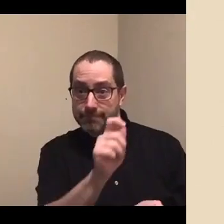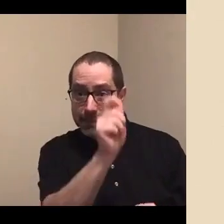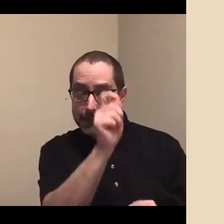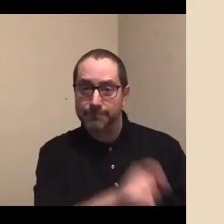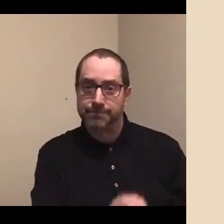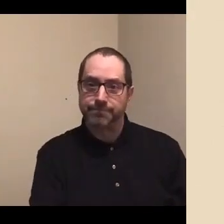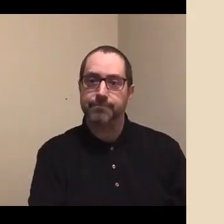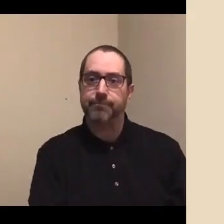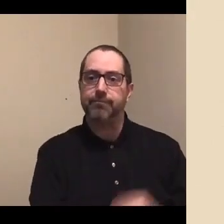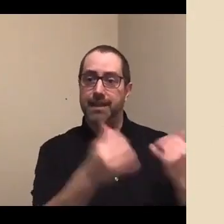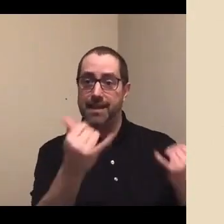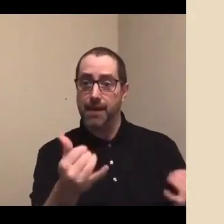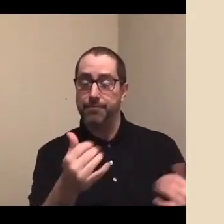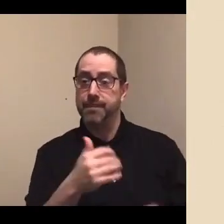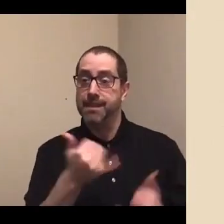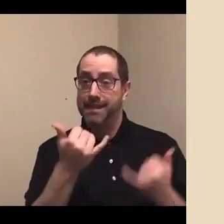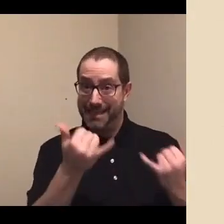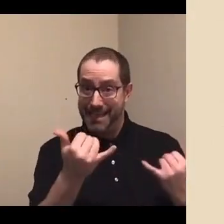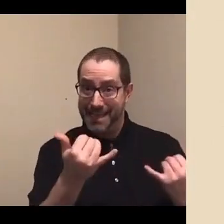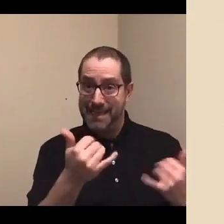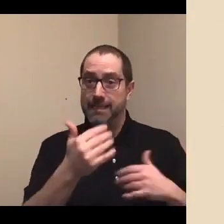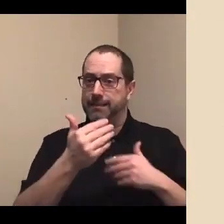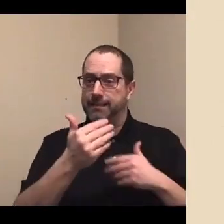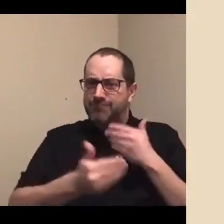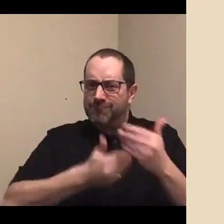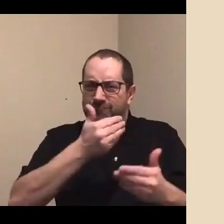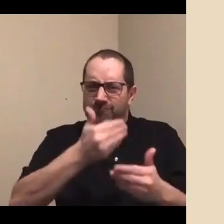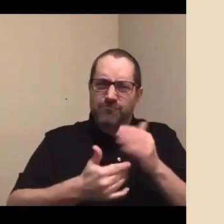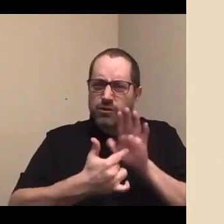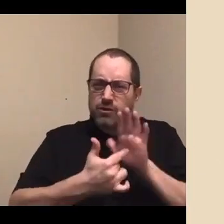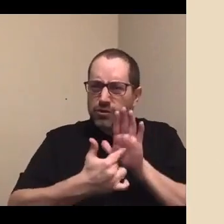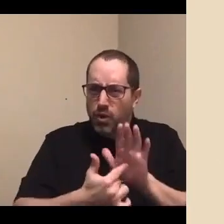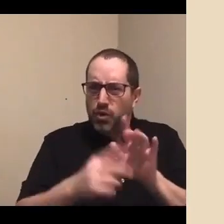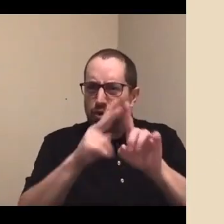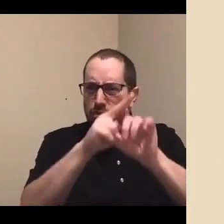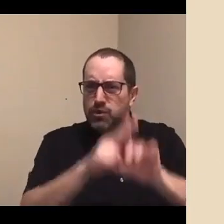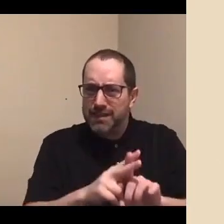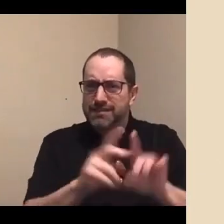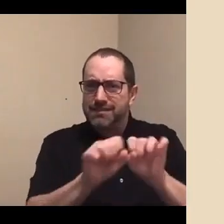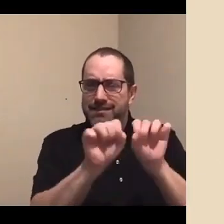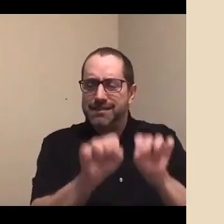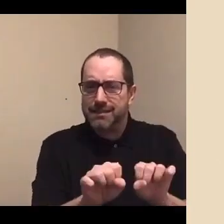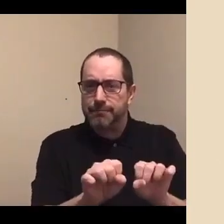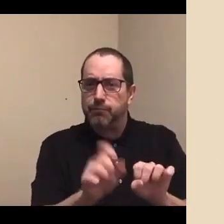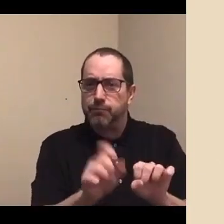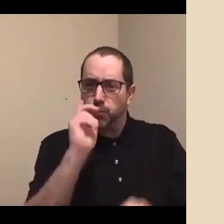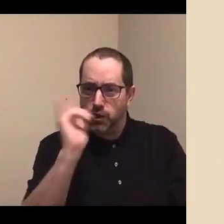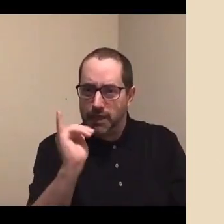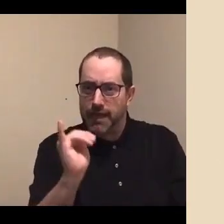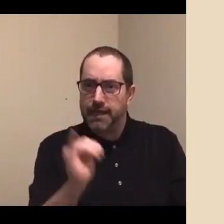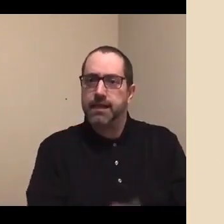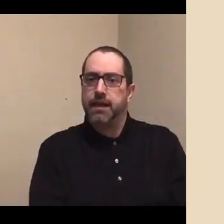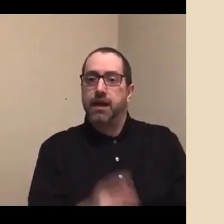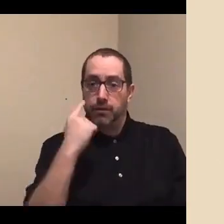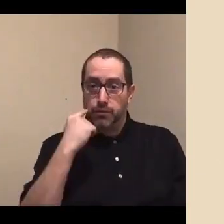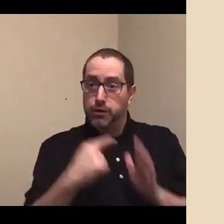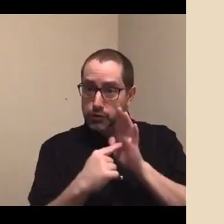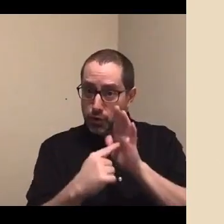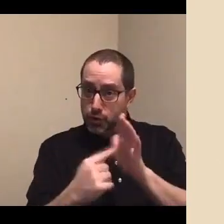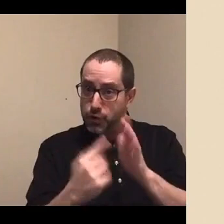So my intent today is to walk you really through the booking system. And while walking through it, I am going to show you a few of the messages that